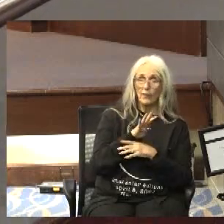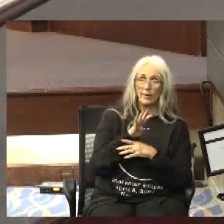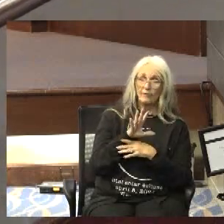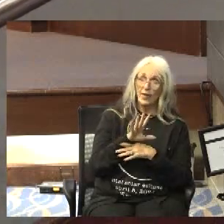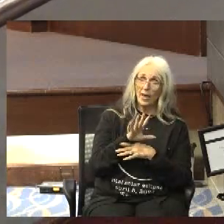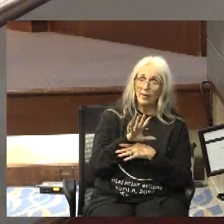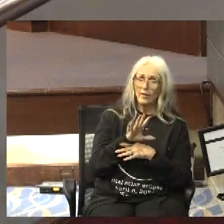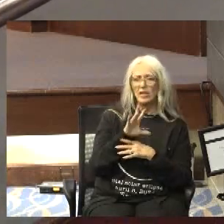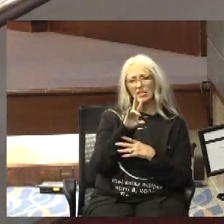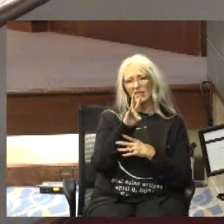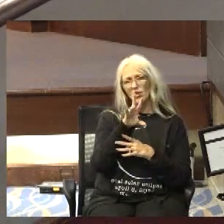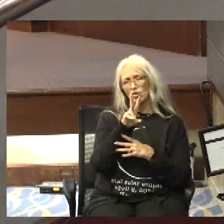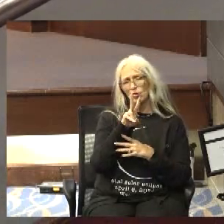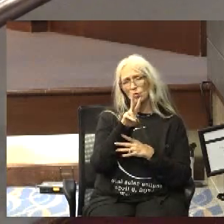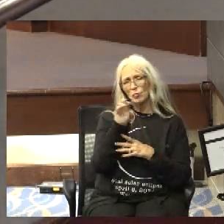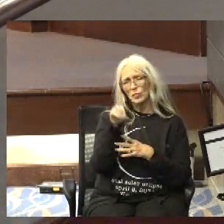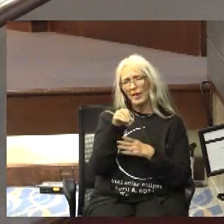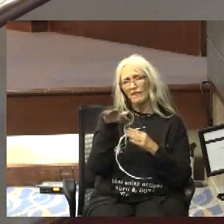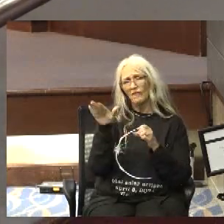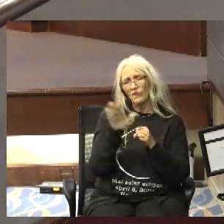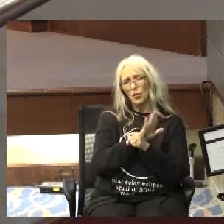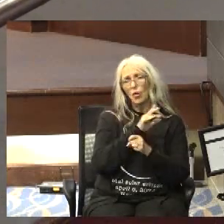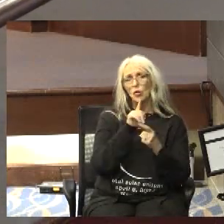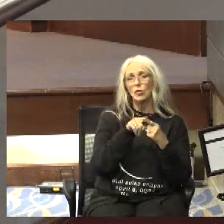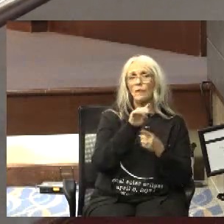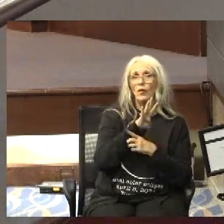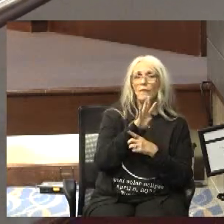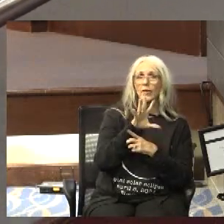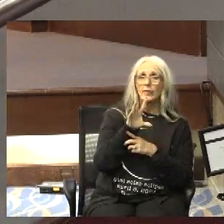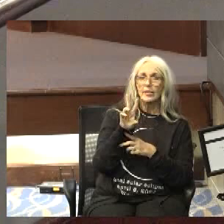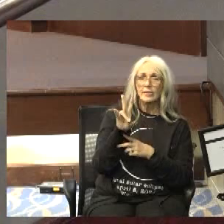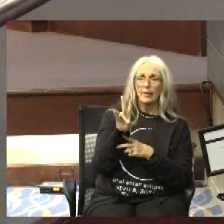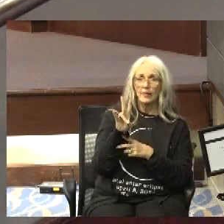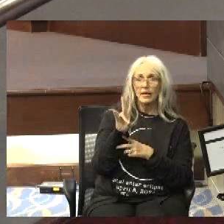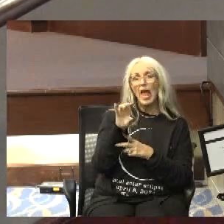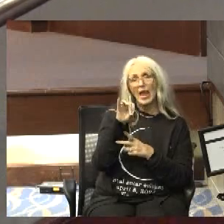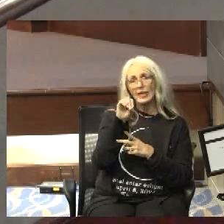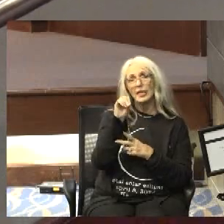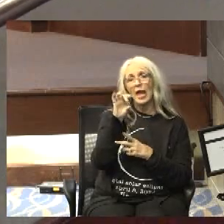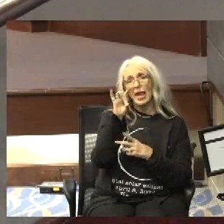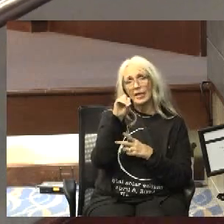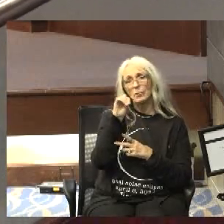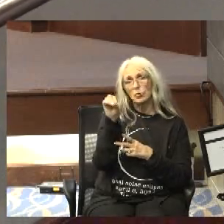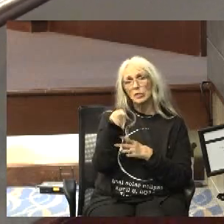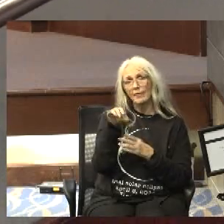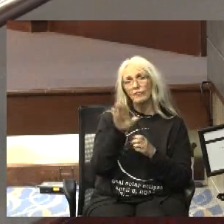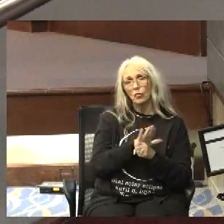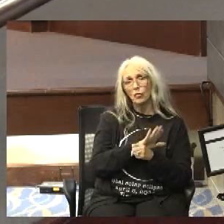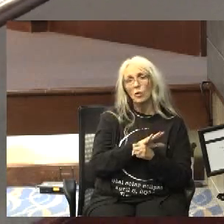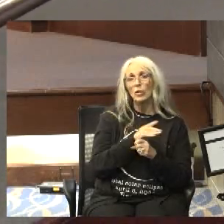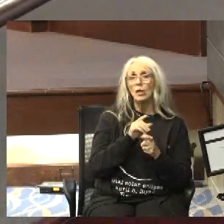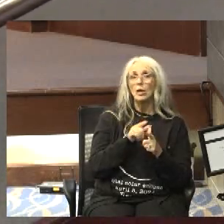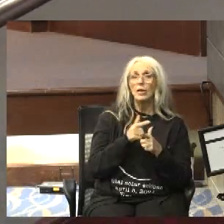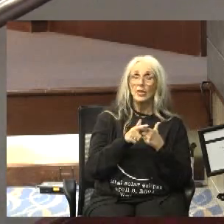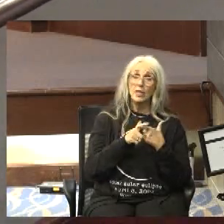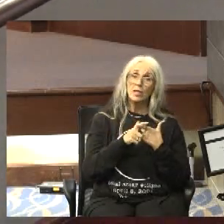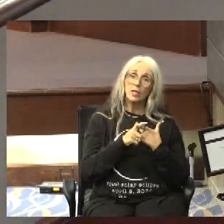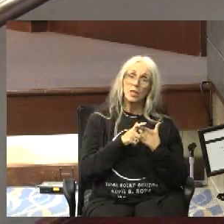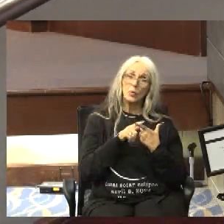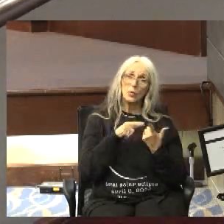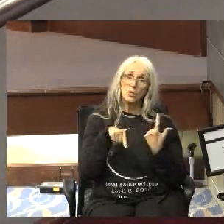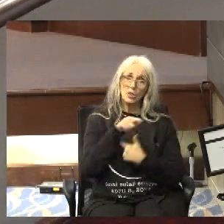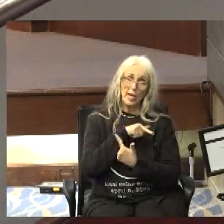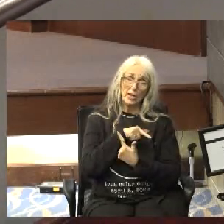which is about 72% full, up to 457, 80% full. And then at that point, it would shift